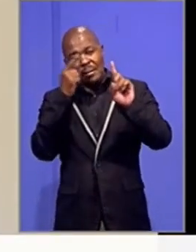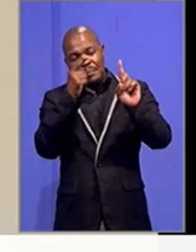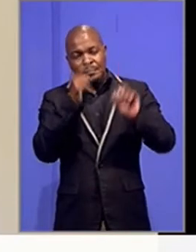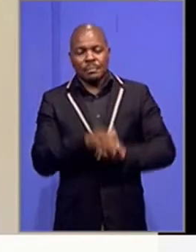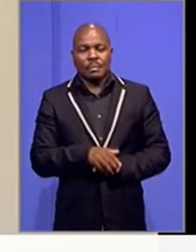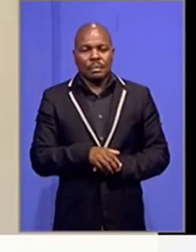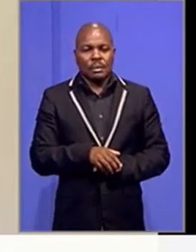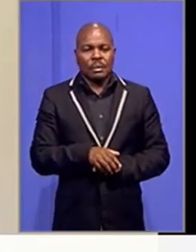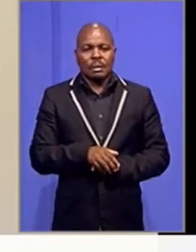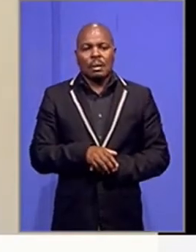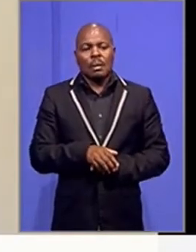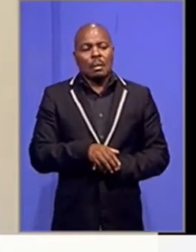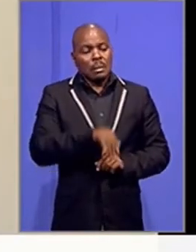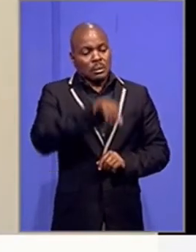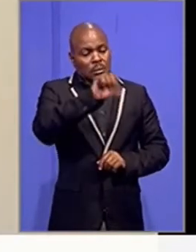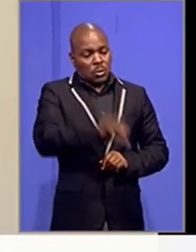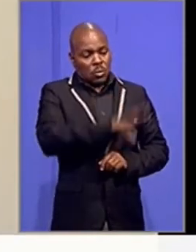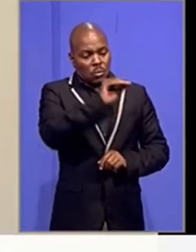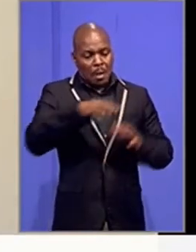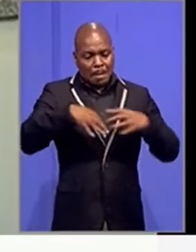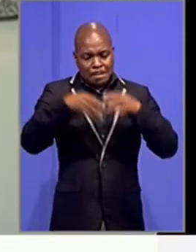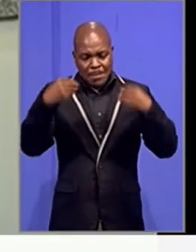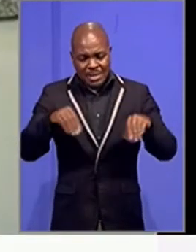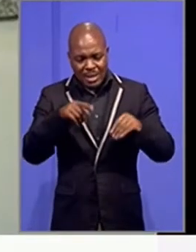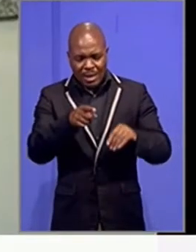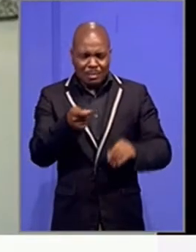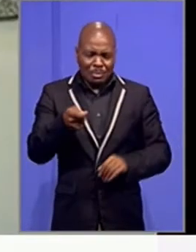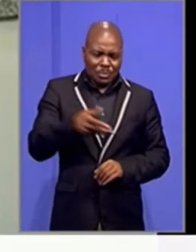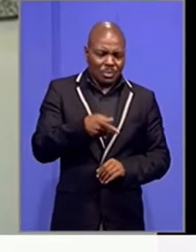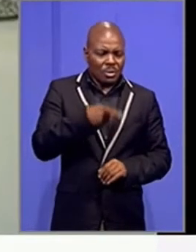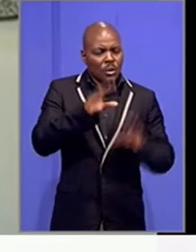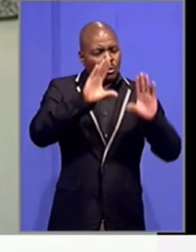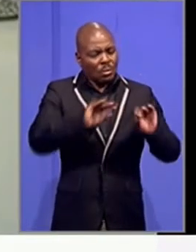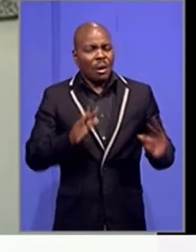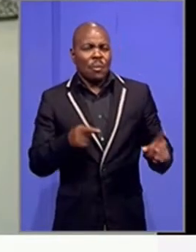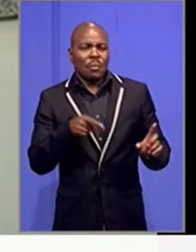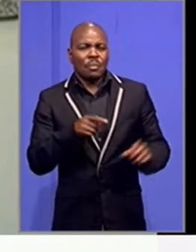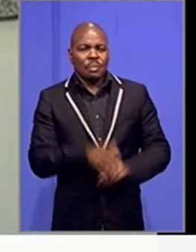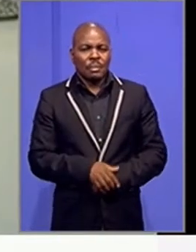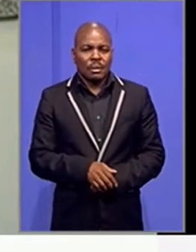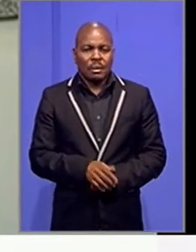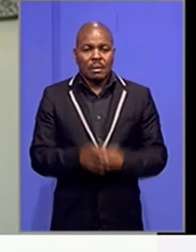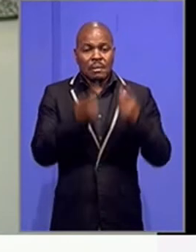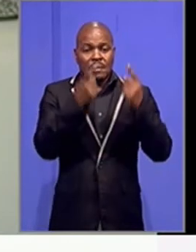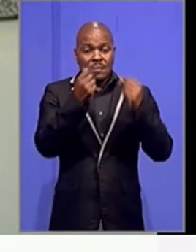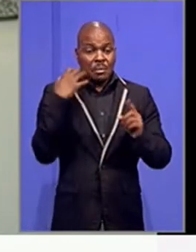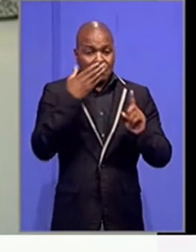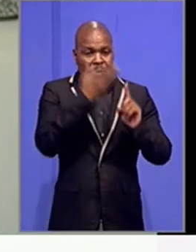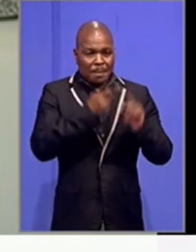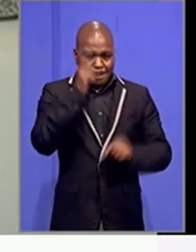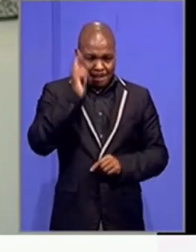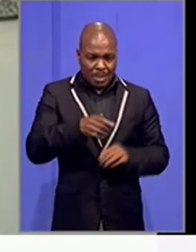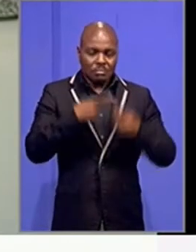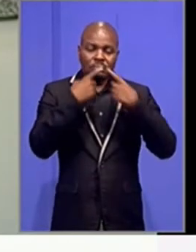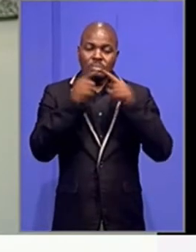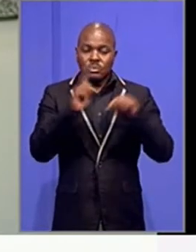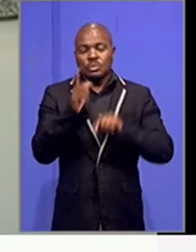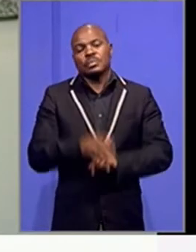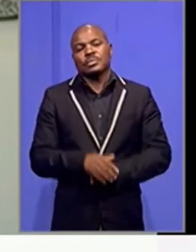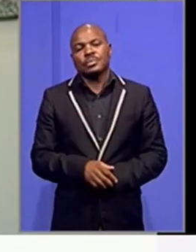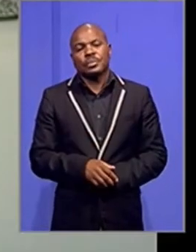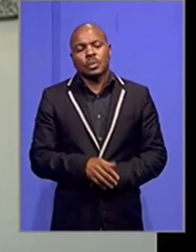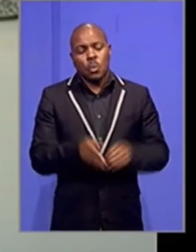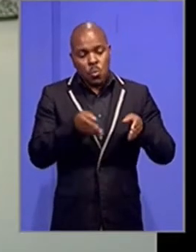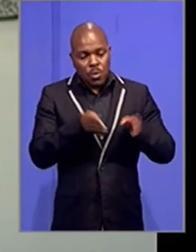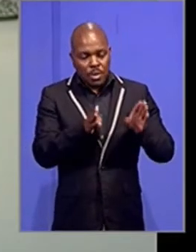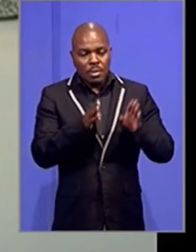reduce the cost of doing business in South Africa. The Minister of Finance will have to announce measures to stimulate